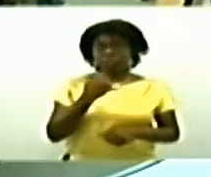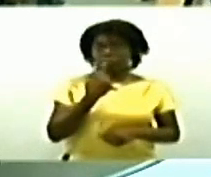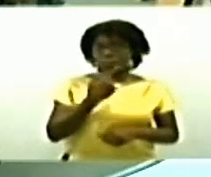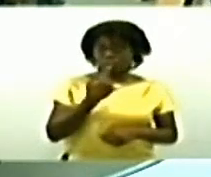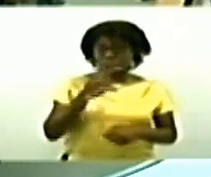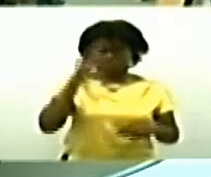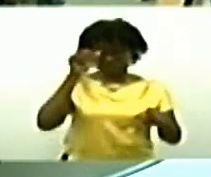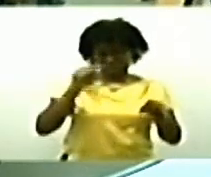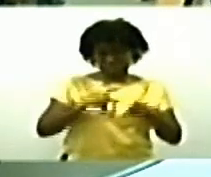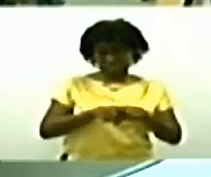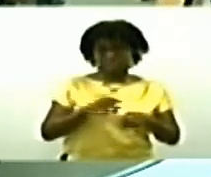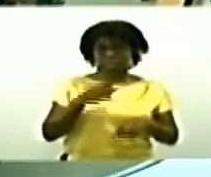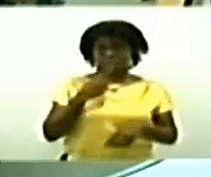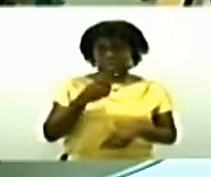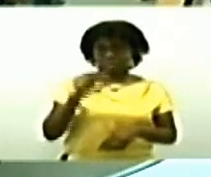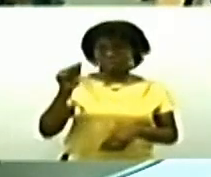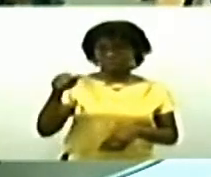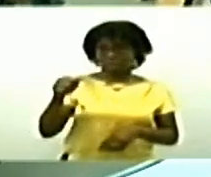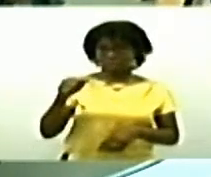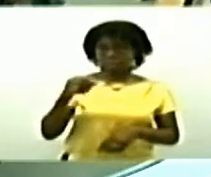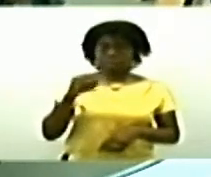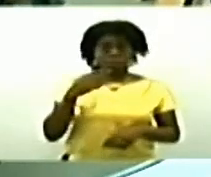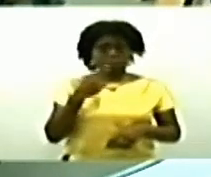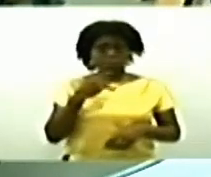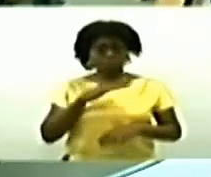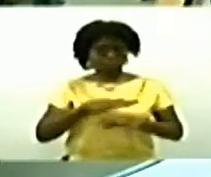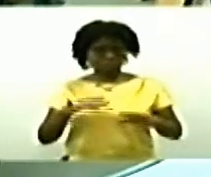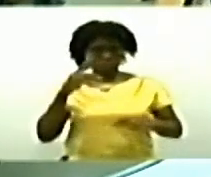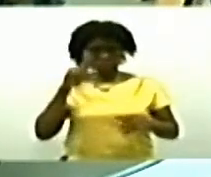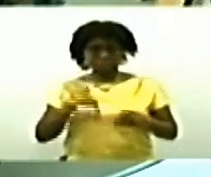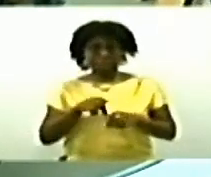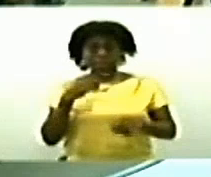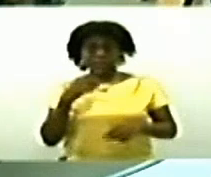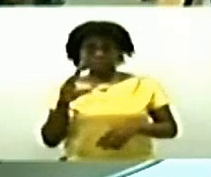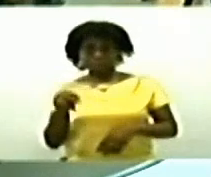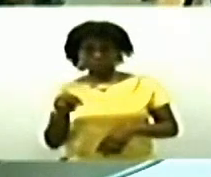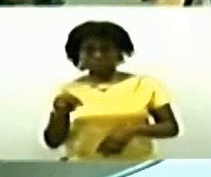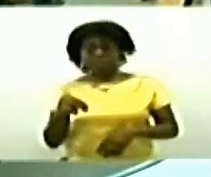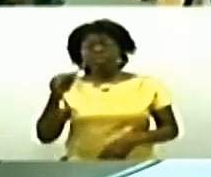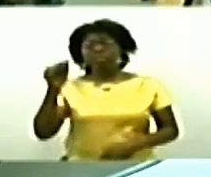aye. The contrary opinion say nay. I think the ayes have it. The ayes do have it.